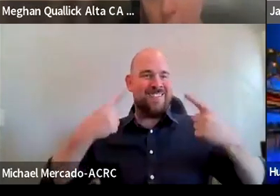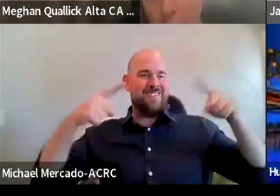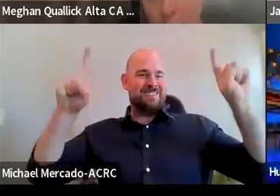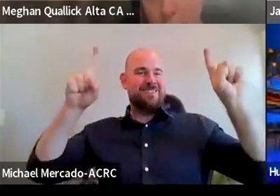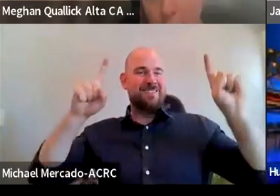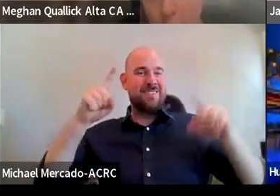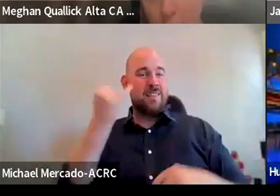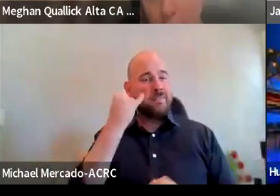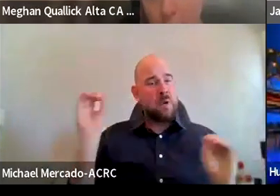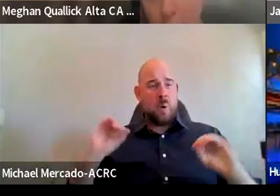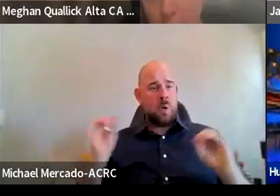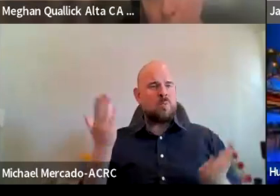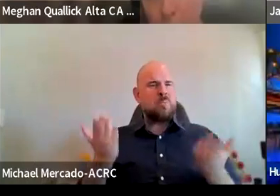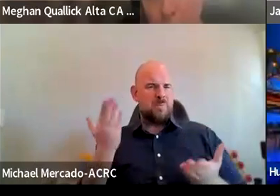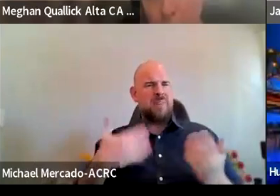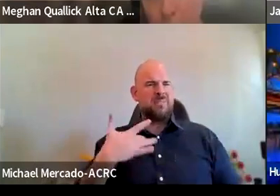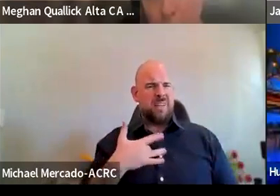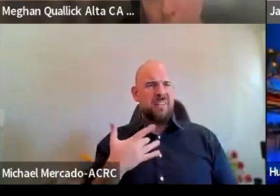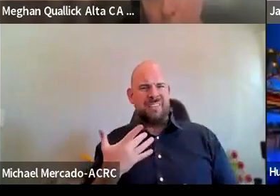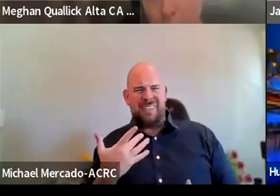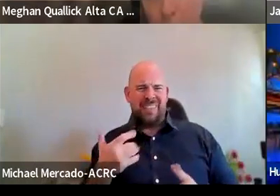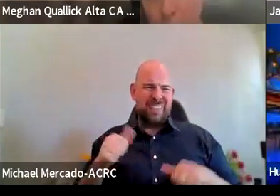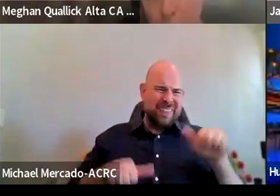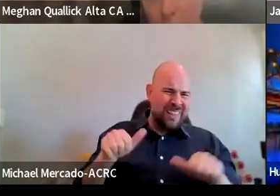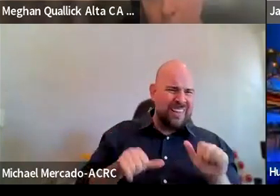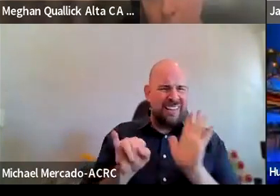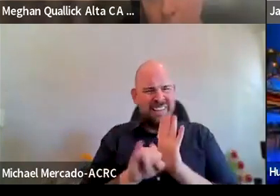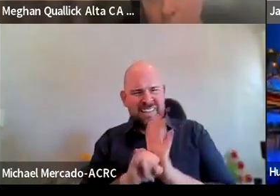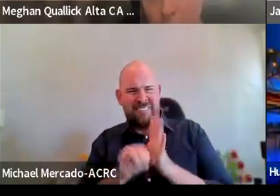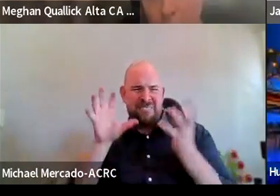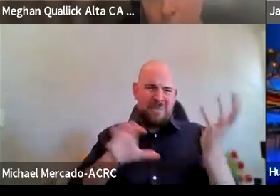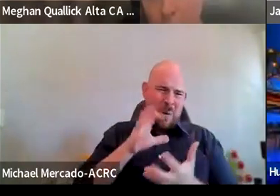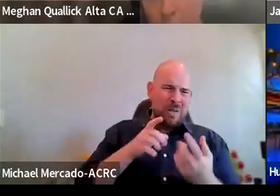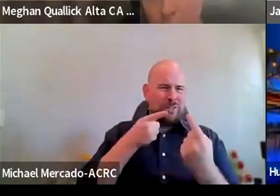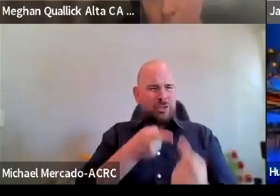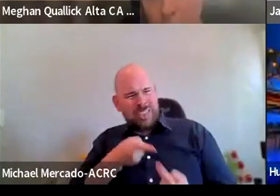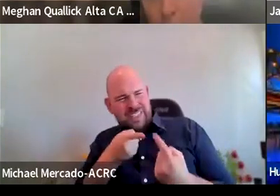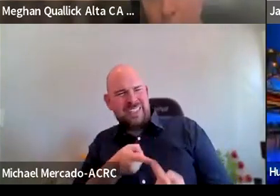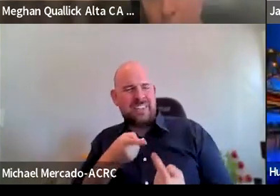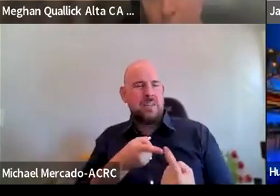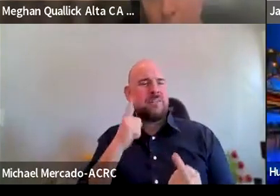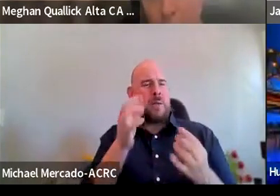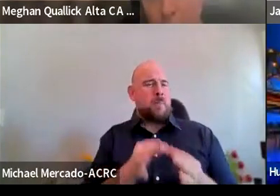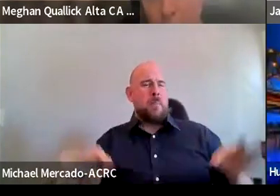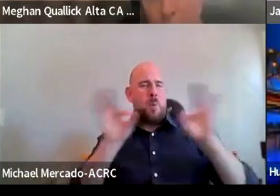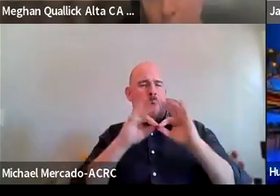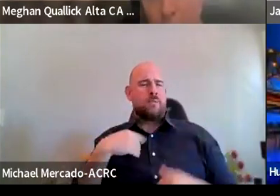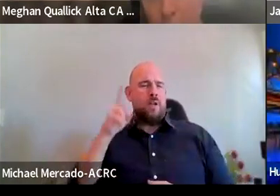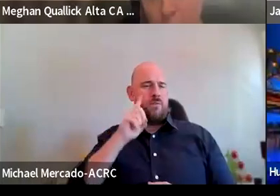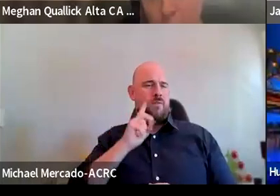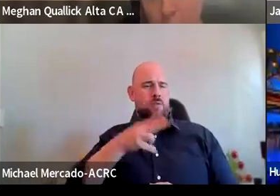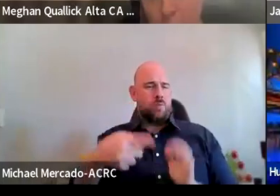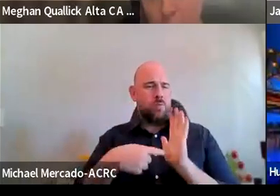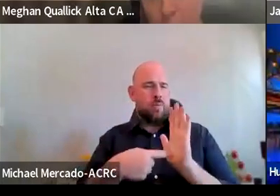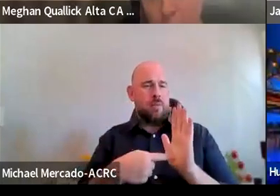students to see and hear from. And so if we can include deaf speakers in these, then that would